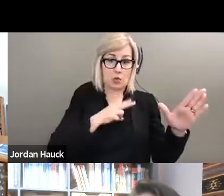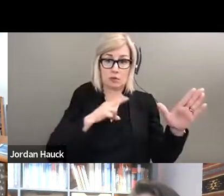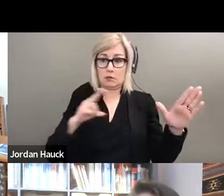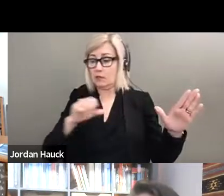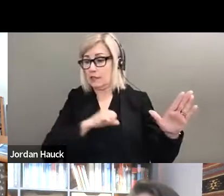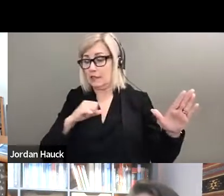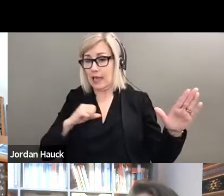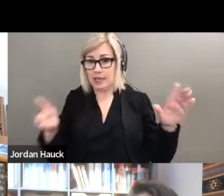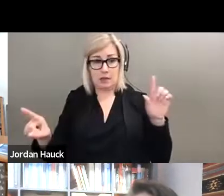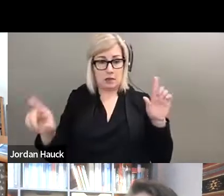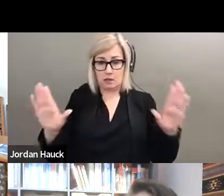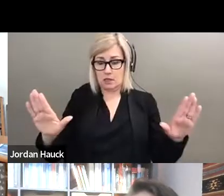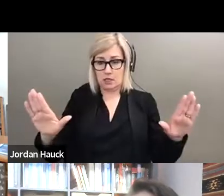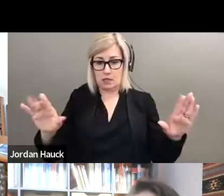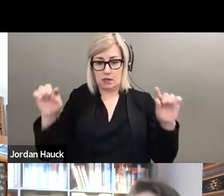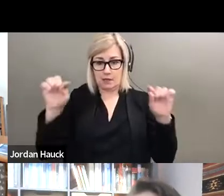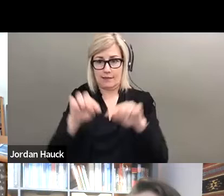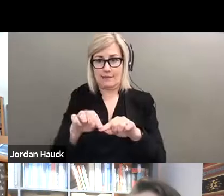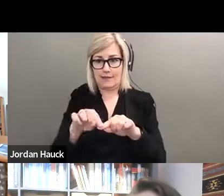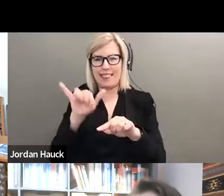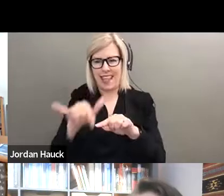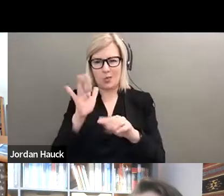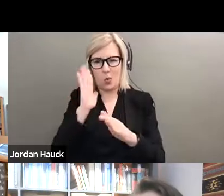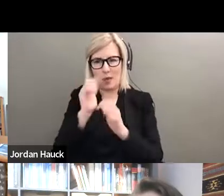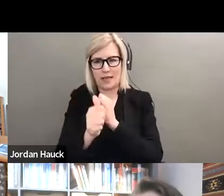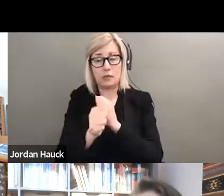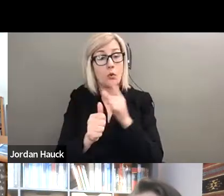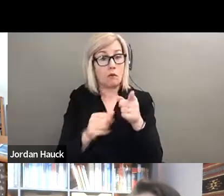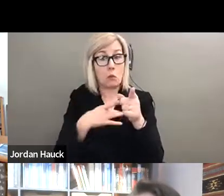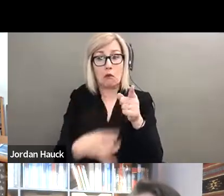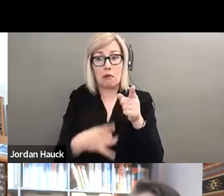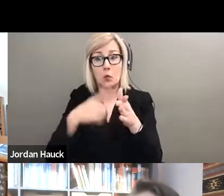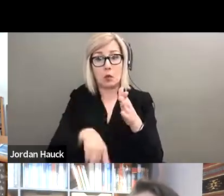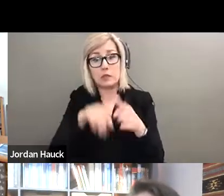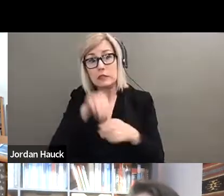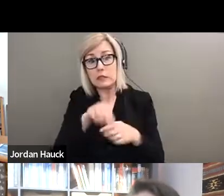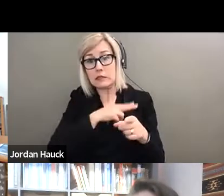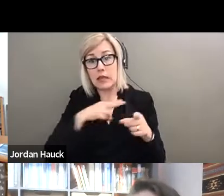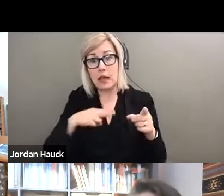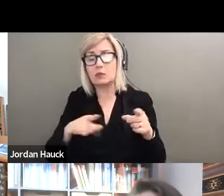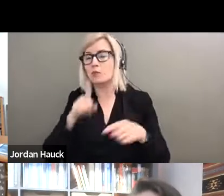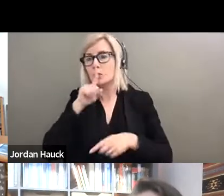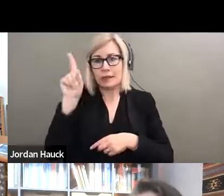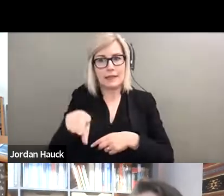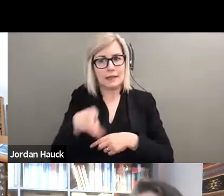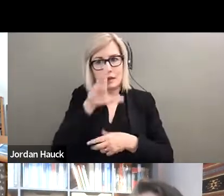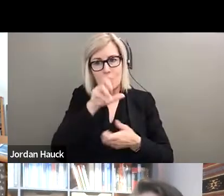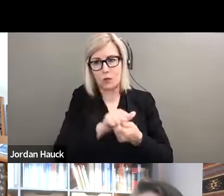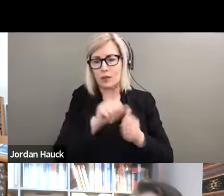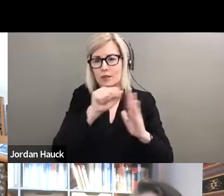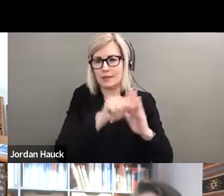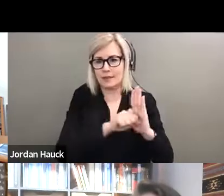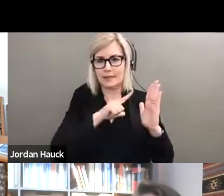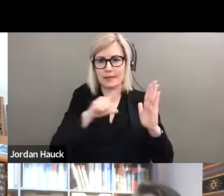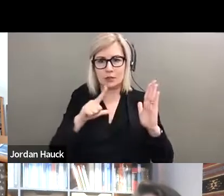will be what passes. And so if you like the stuff that's in the House budget, you really need to talk to your state